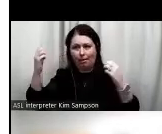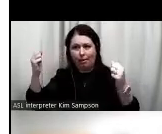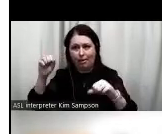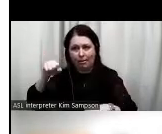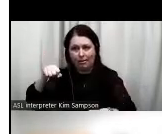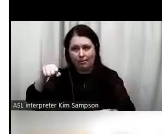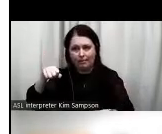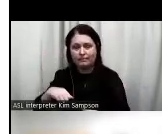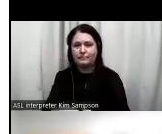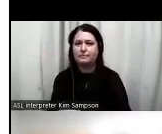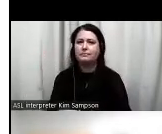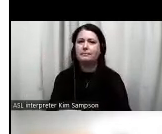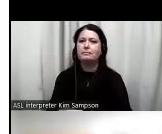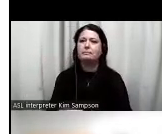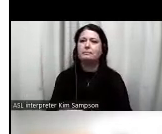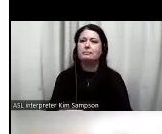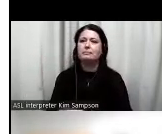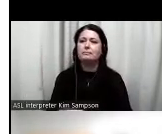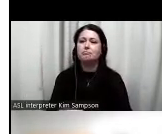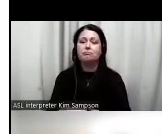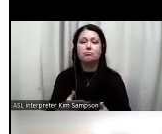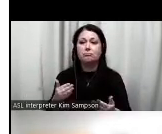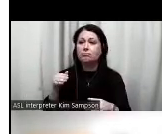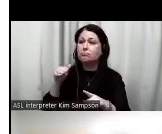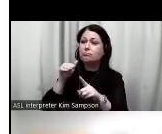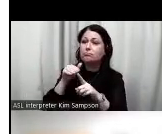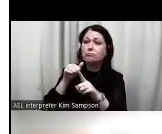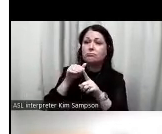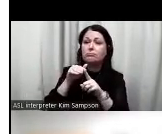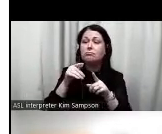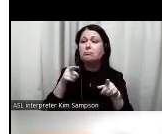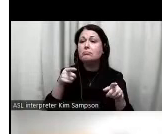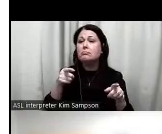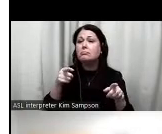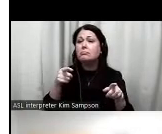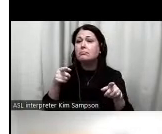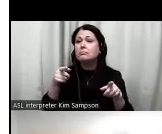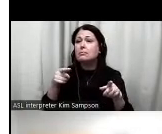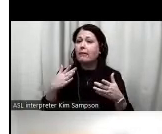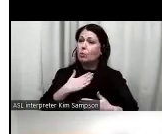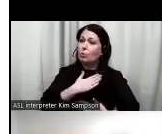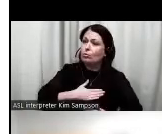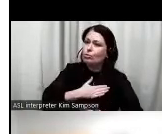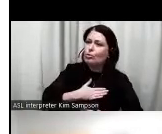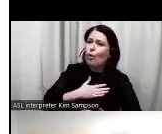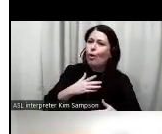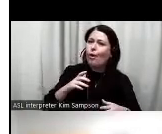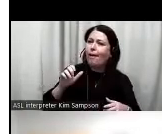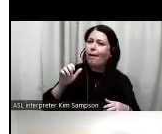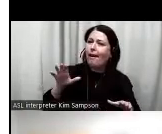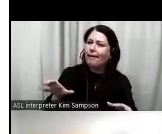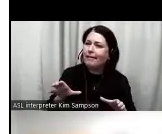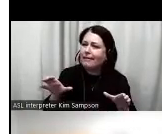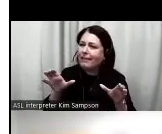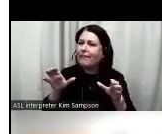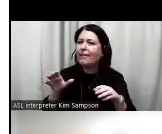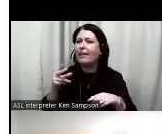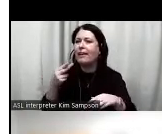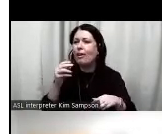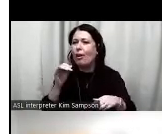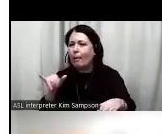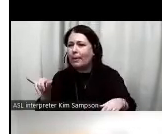So, you know, keep in mind that if there's something you really enjoy doing, or a way to connect with other